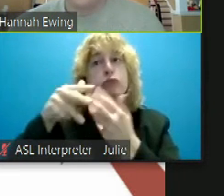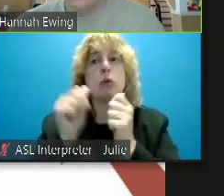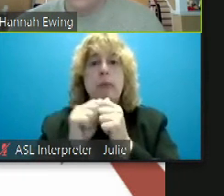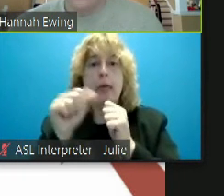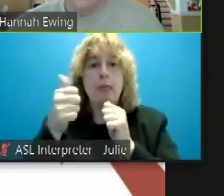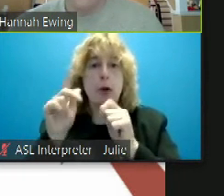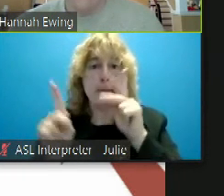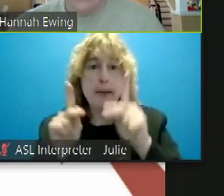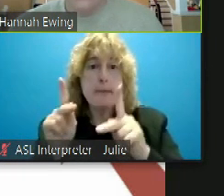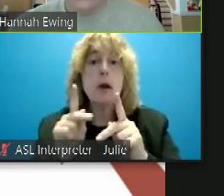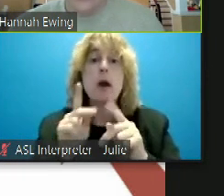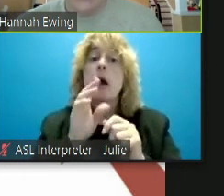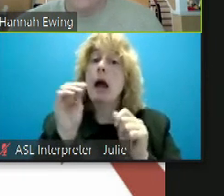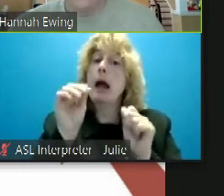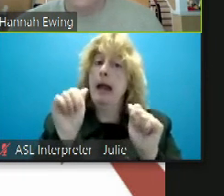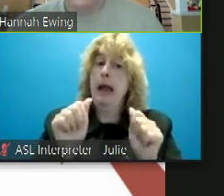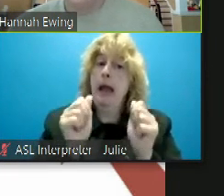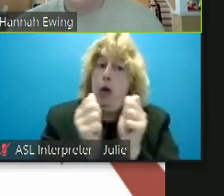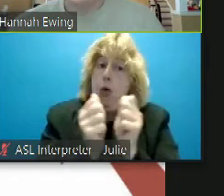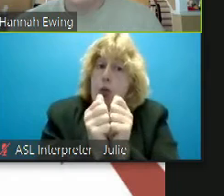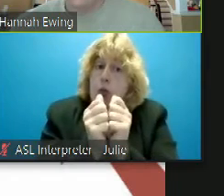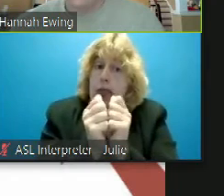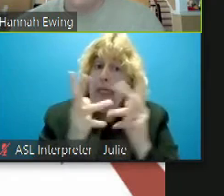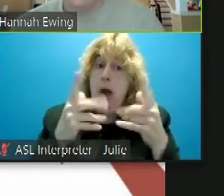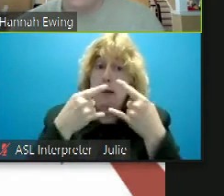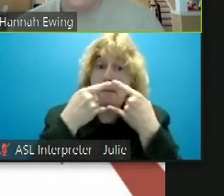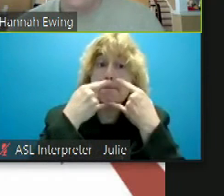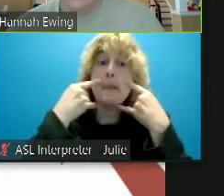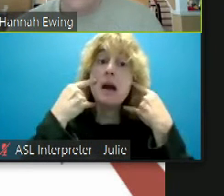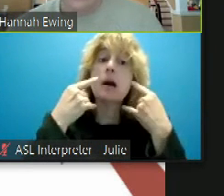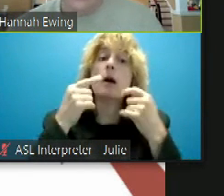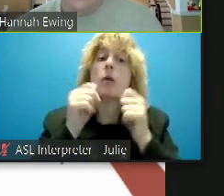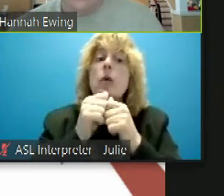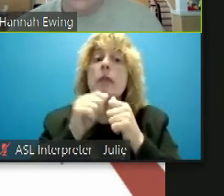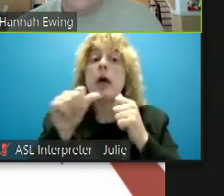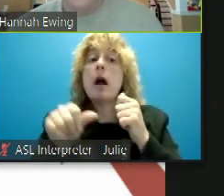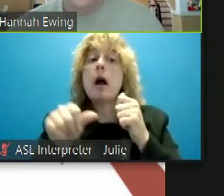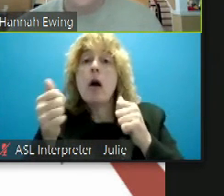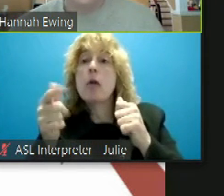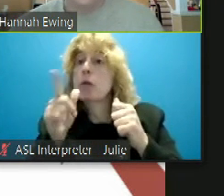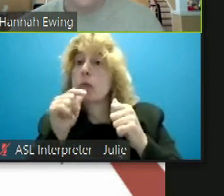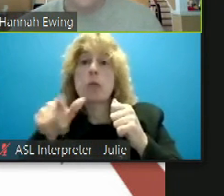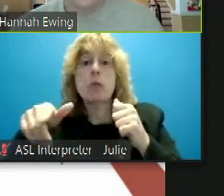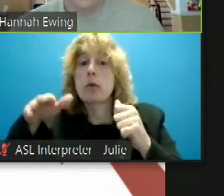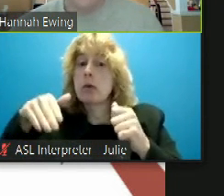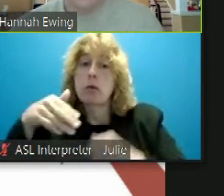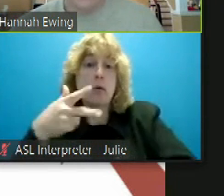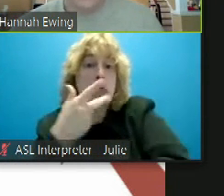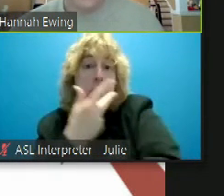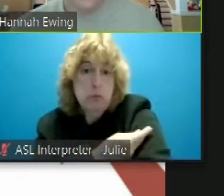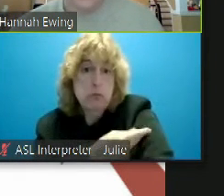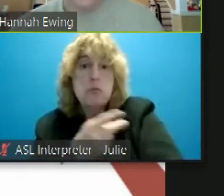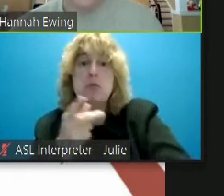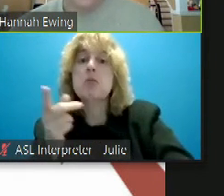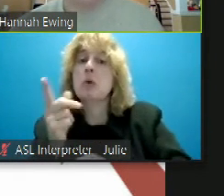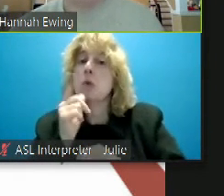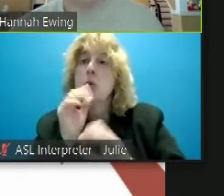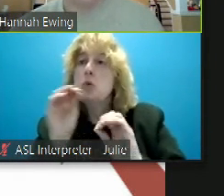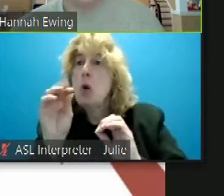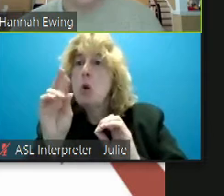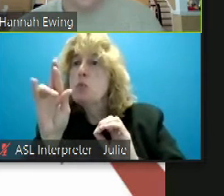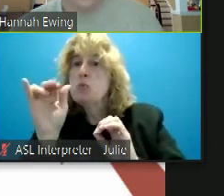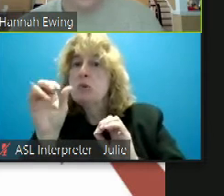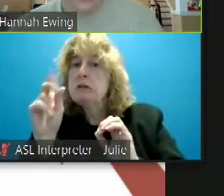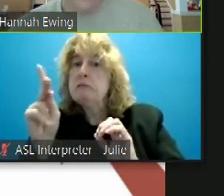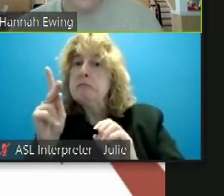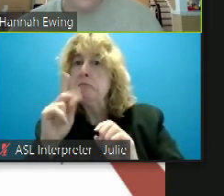mask with other unvaccinated households who are not at risk for severe illness. You can also travel domestically without pre or